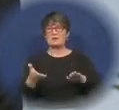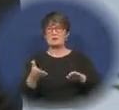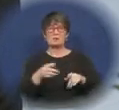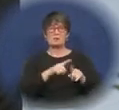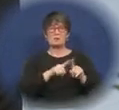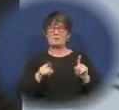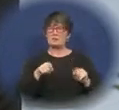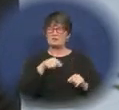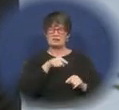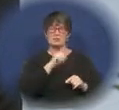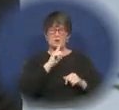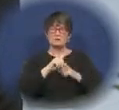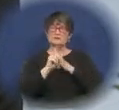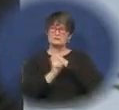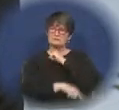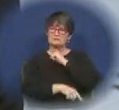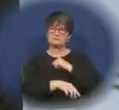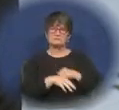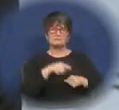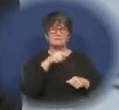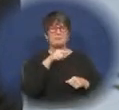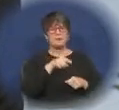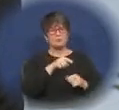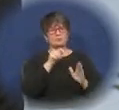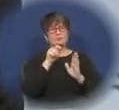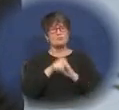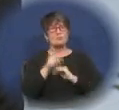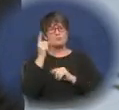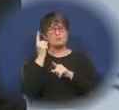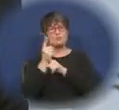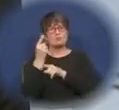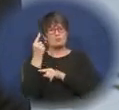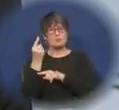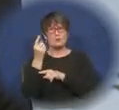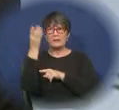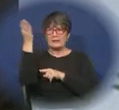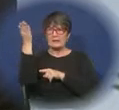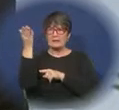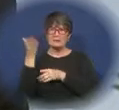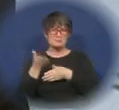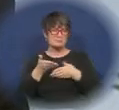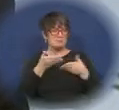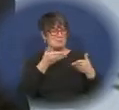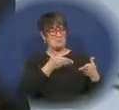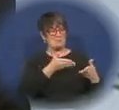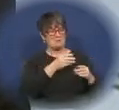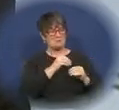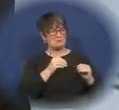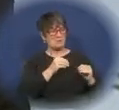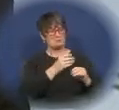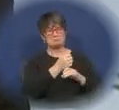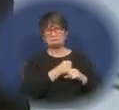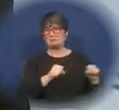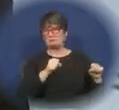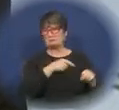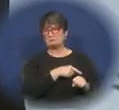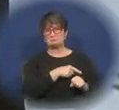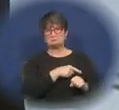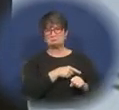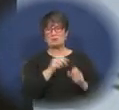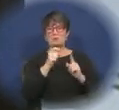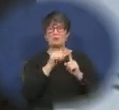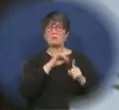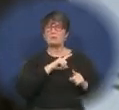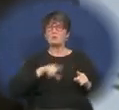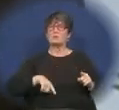condemned. You have murdered the righteous one. He offers you no resistance. The word of the